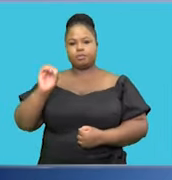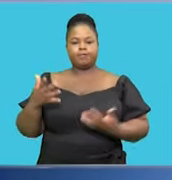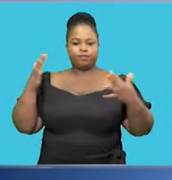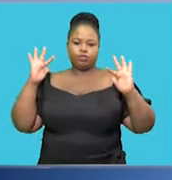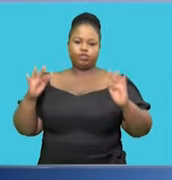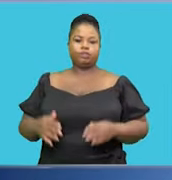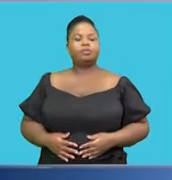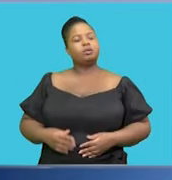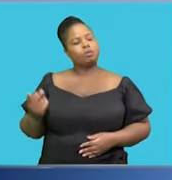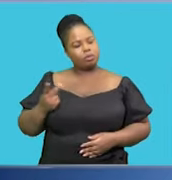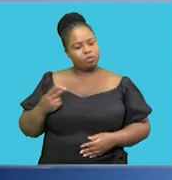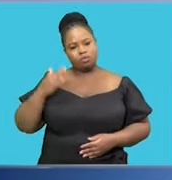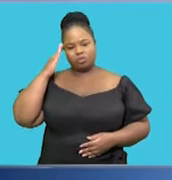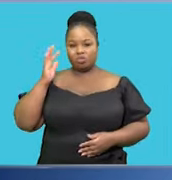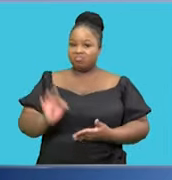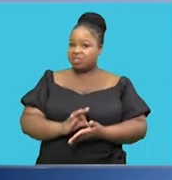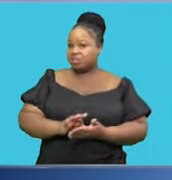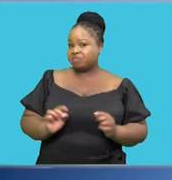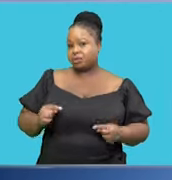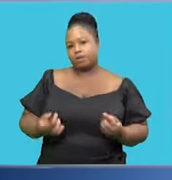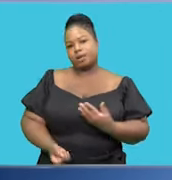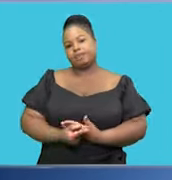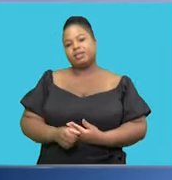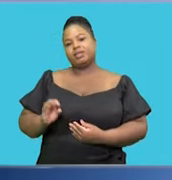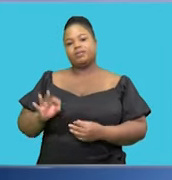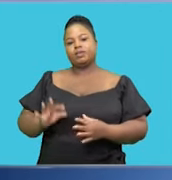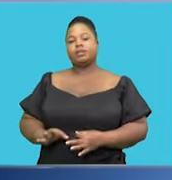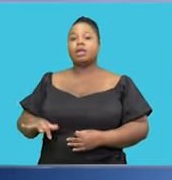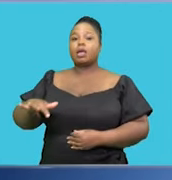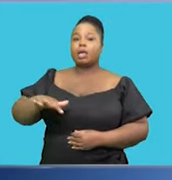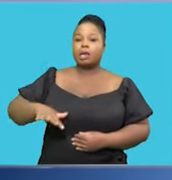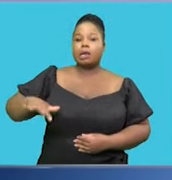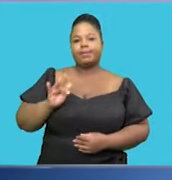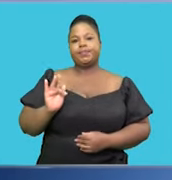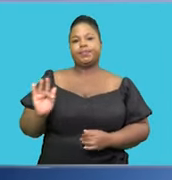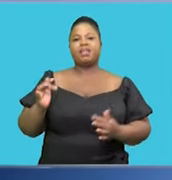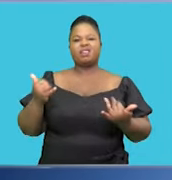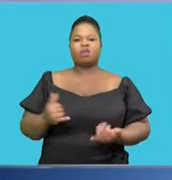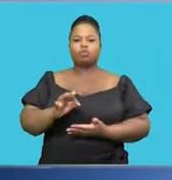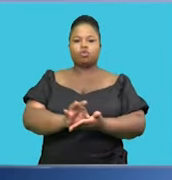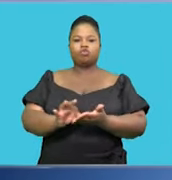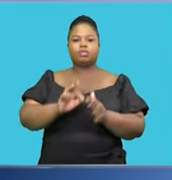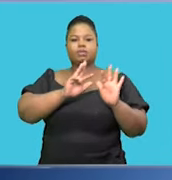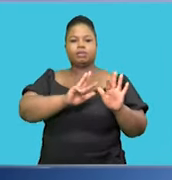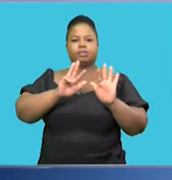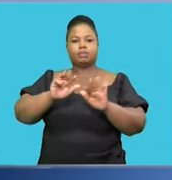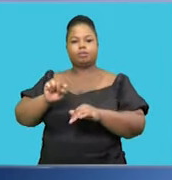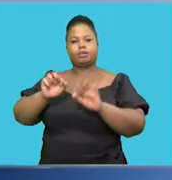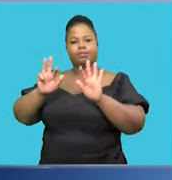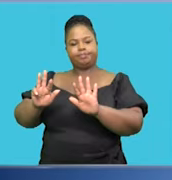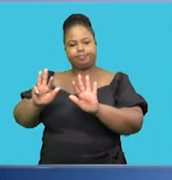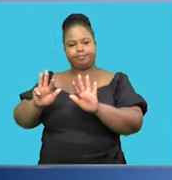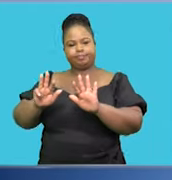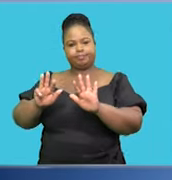know that we cannot hold an election event without venues. So we have since contracted almost 99.9%